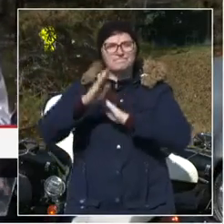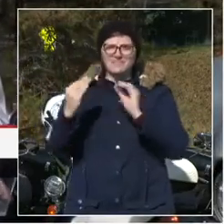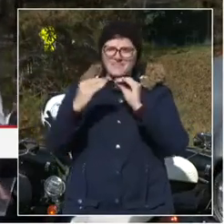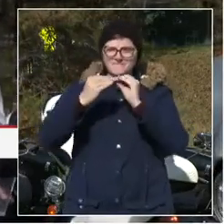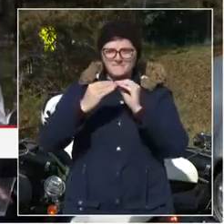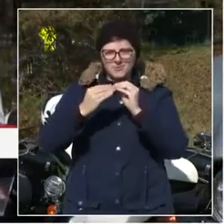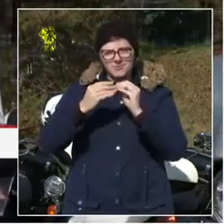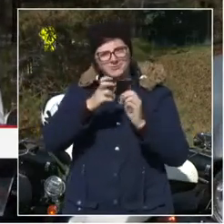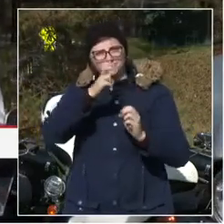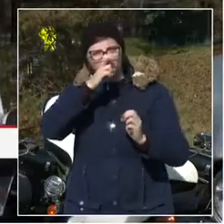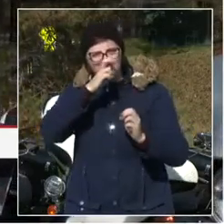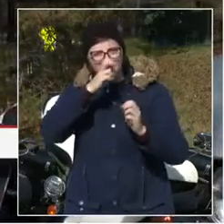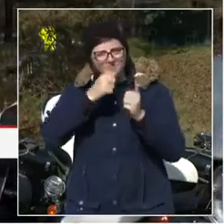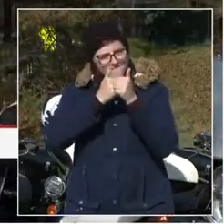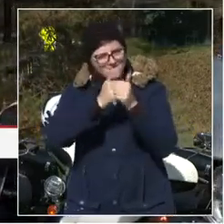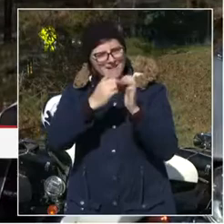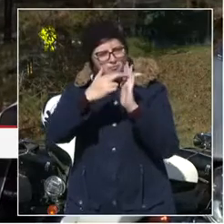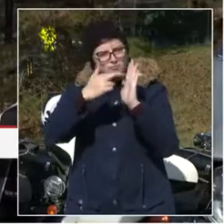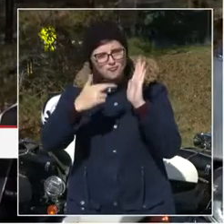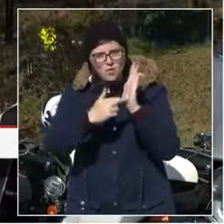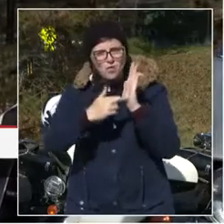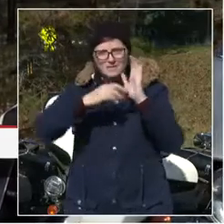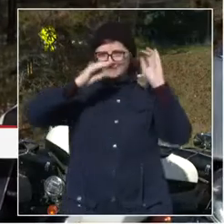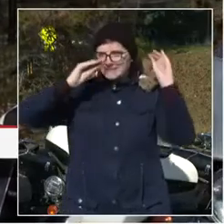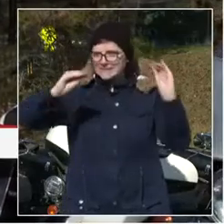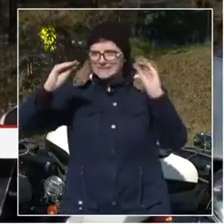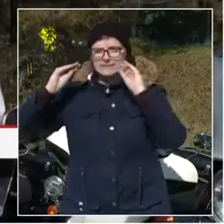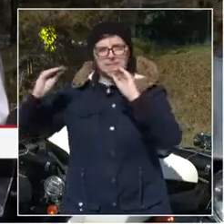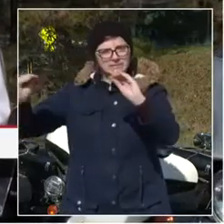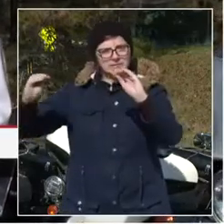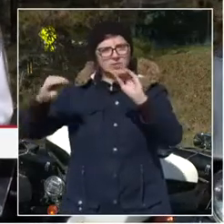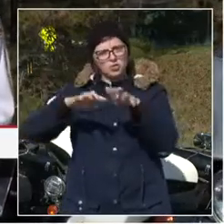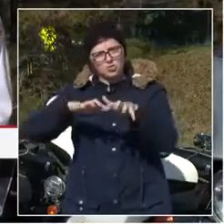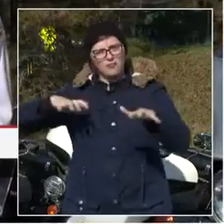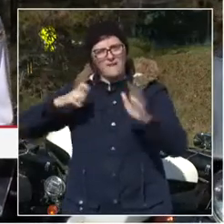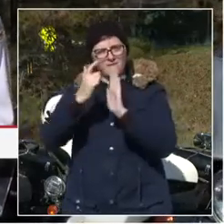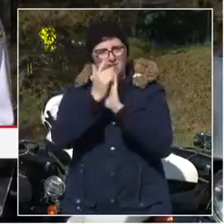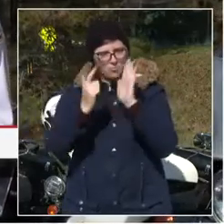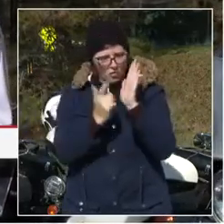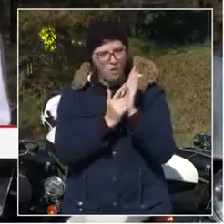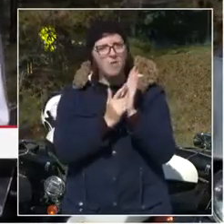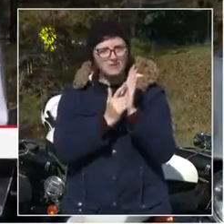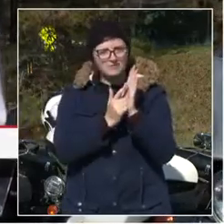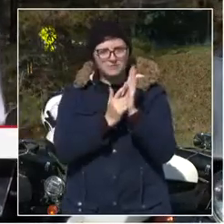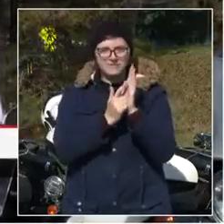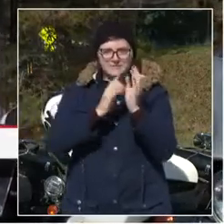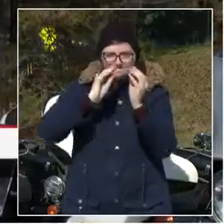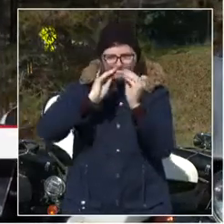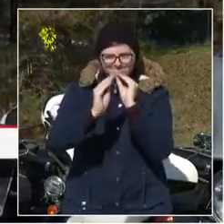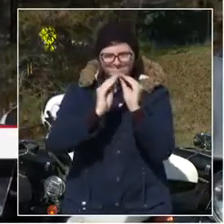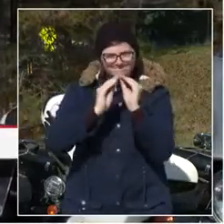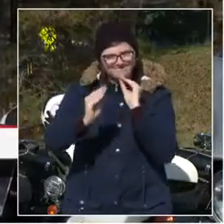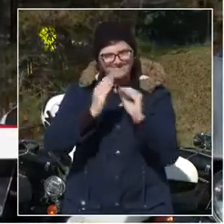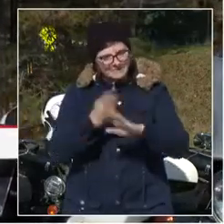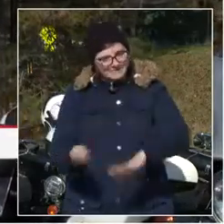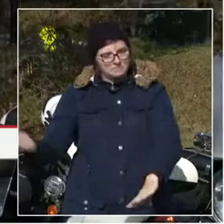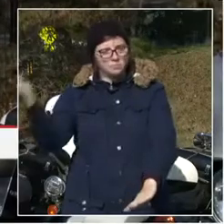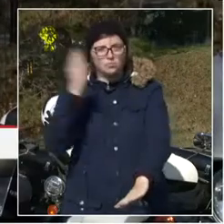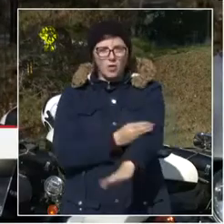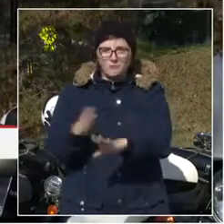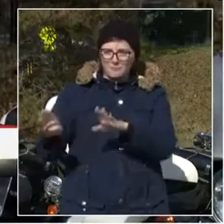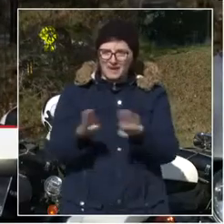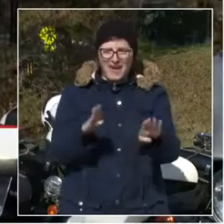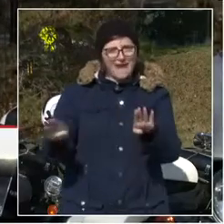and education of traffic safety laws by taking actions to correct the behavior of all roadway users.